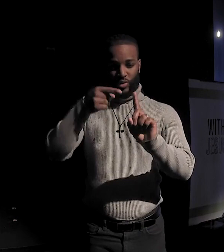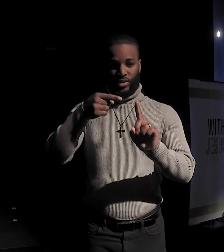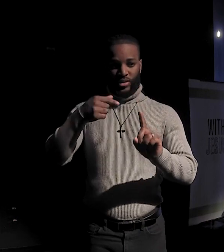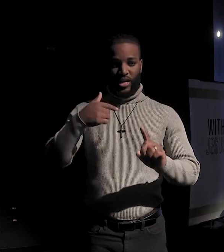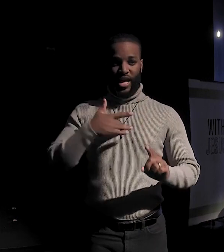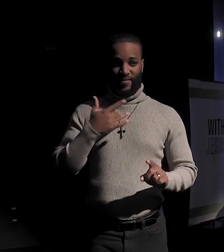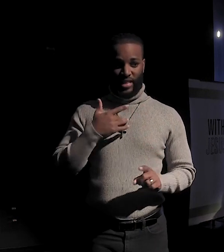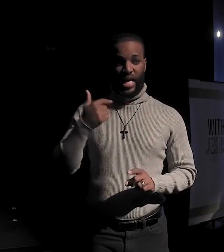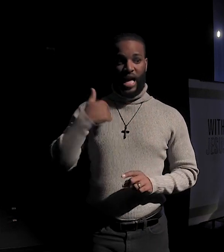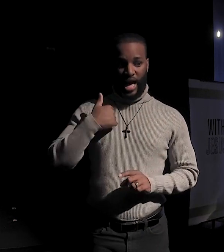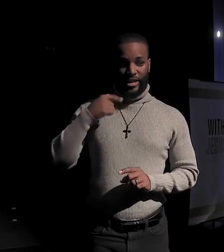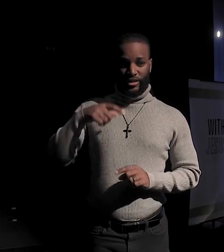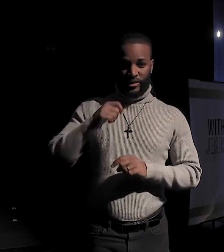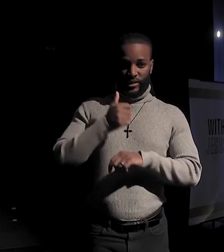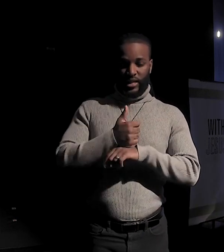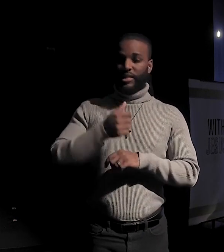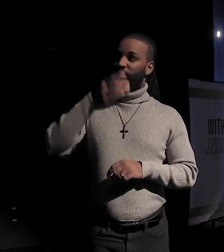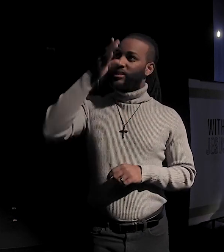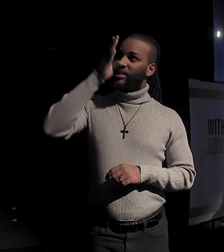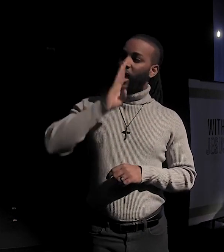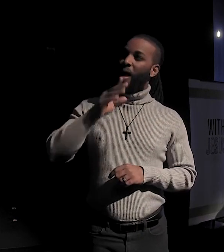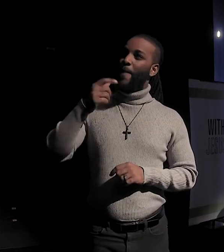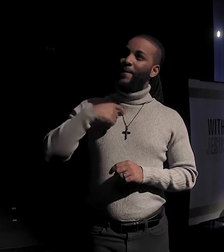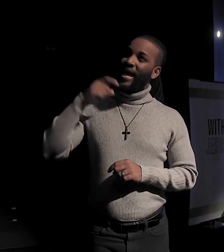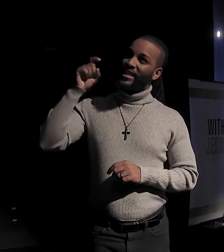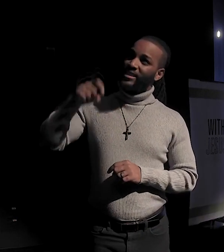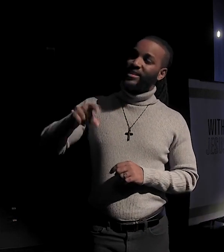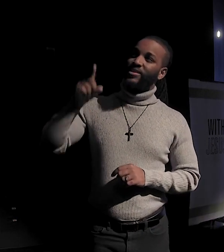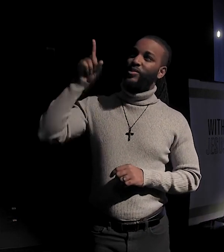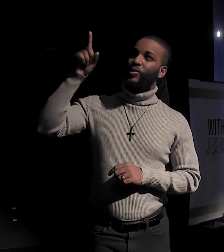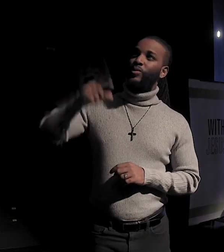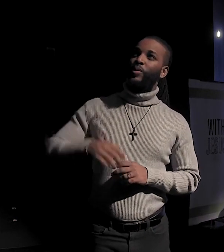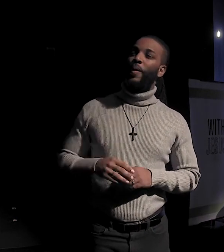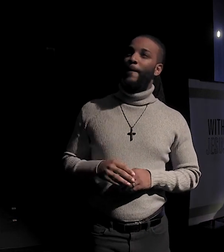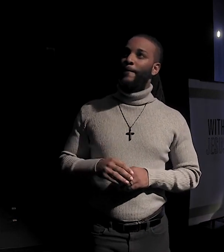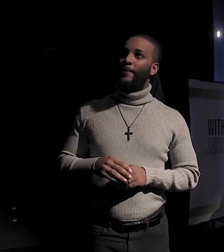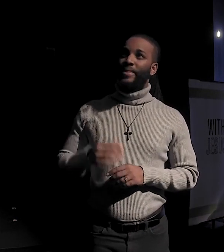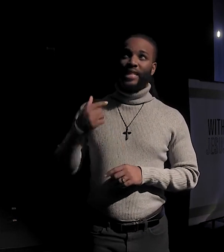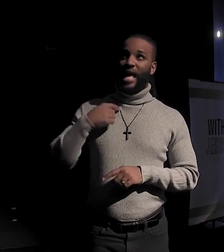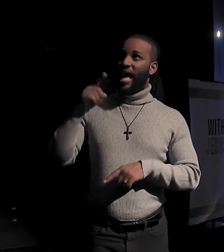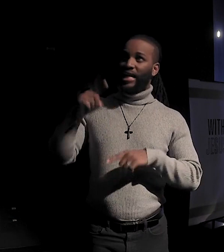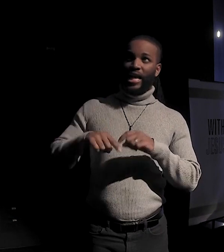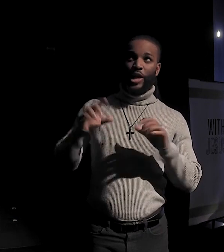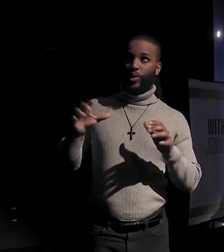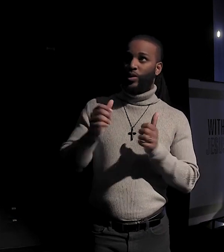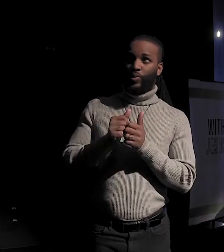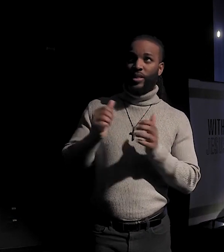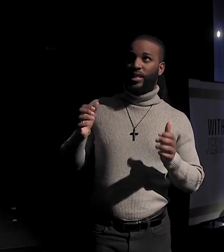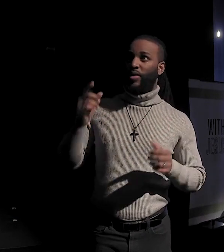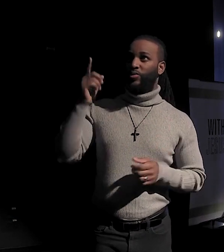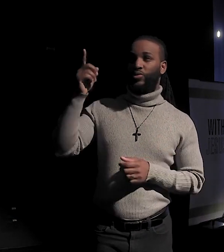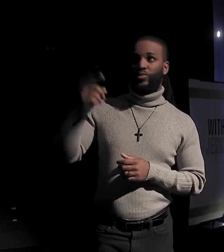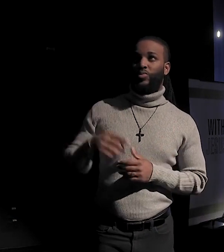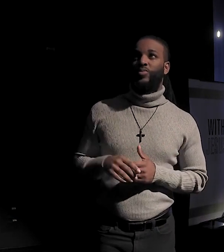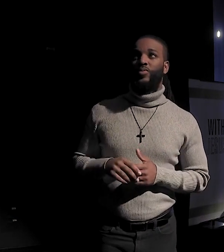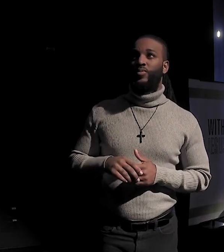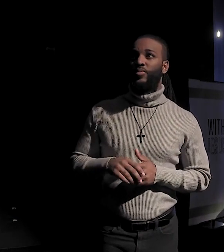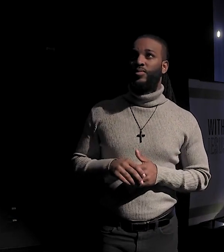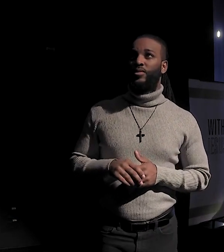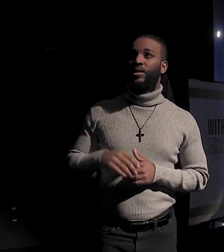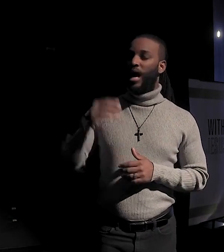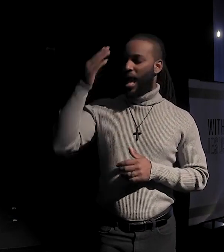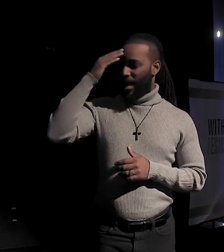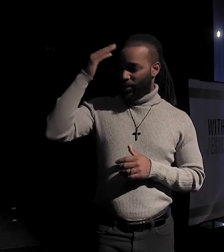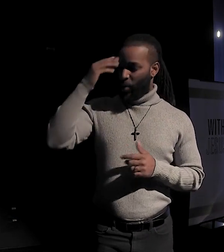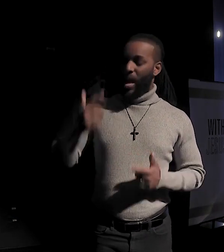I'm supposed to continue to make is, God, I need you. Like, I can't do it without you. I